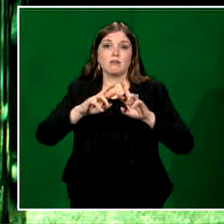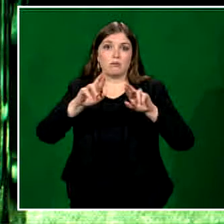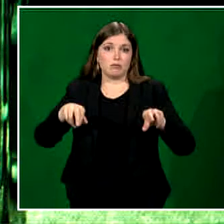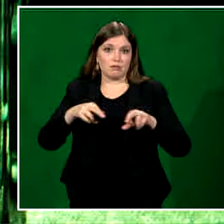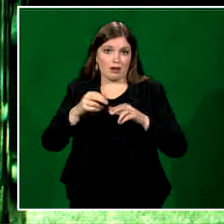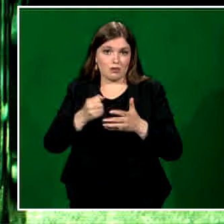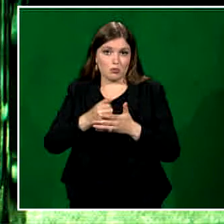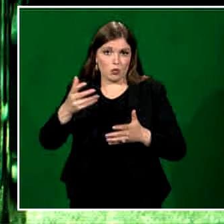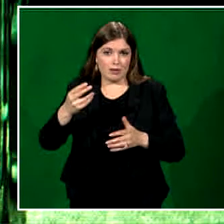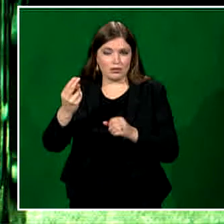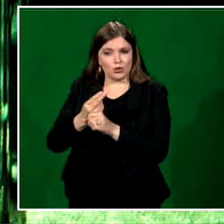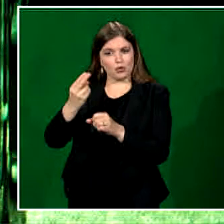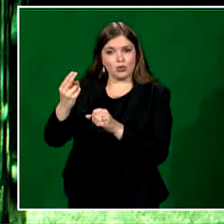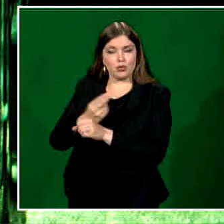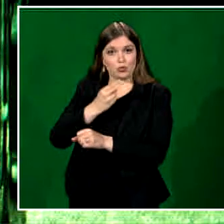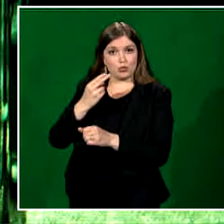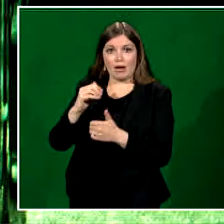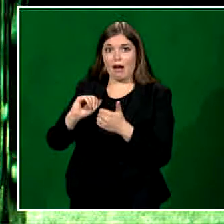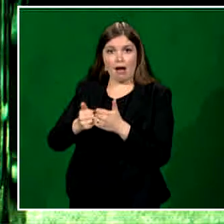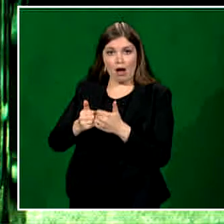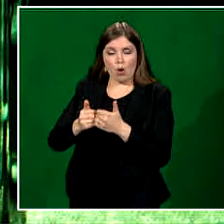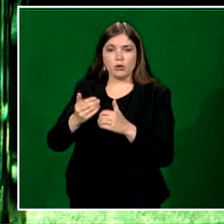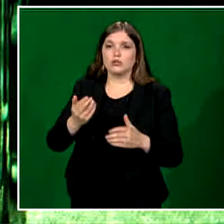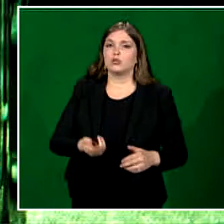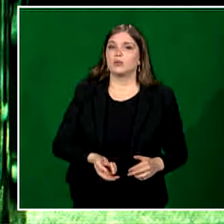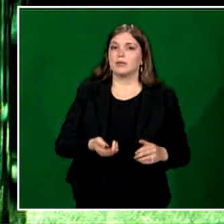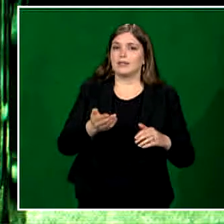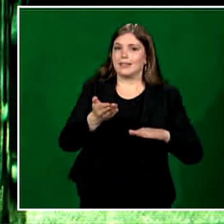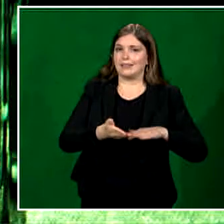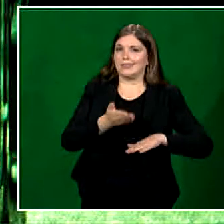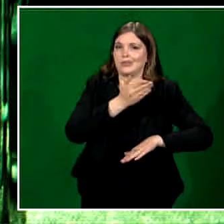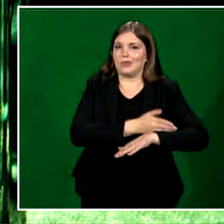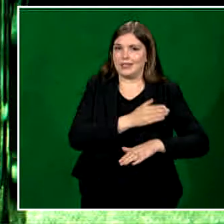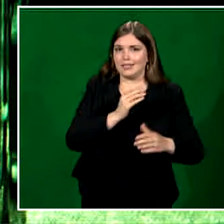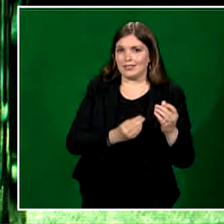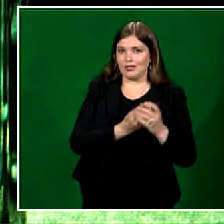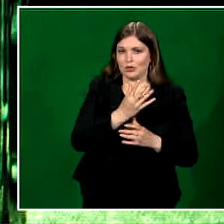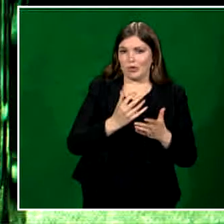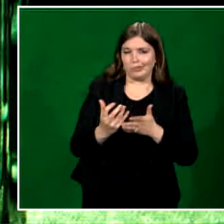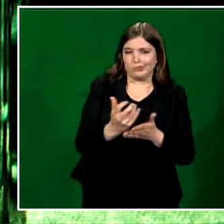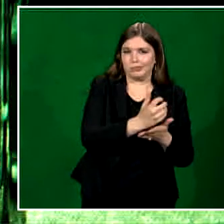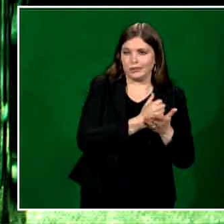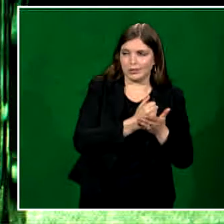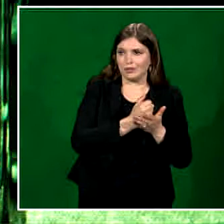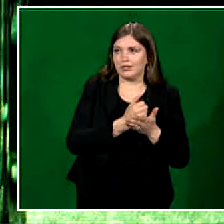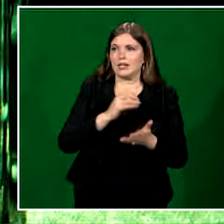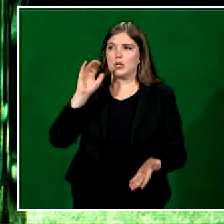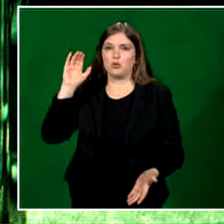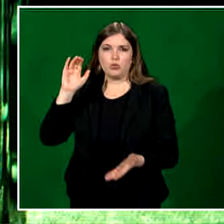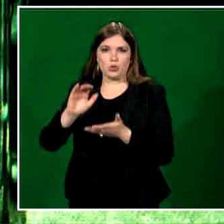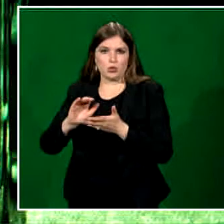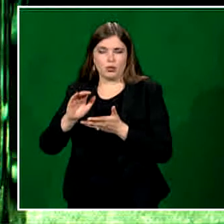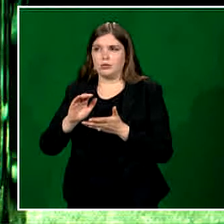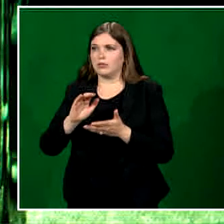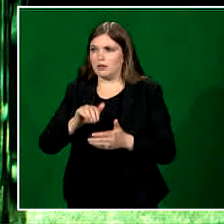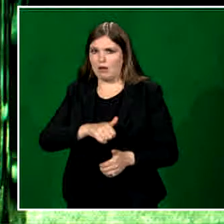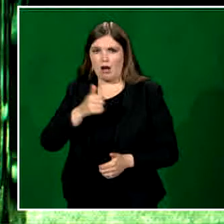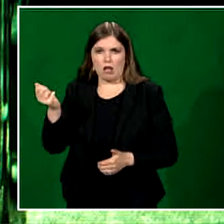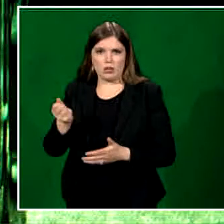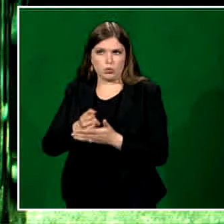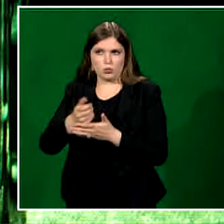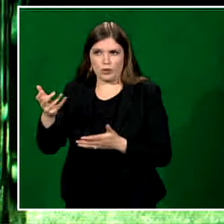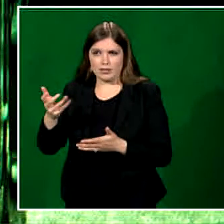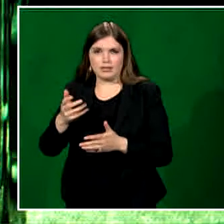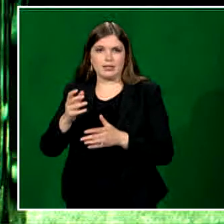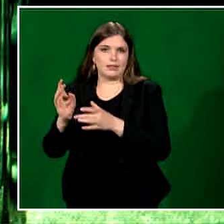into useful amendment to increase crop yield and reduce adverse environmental impact is to convert it to biochar